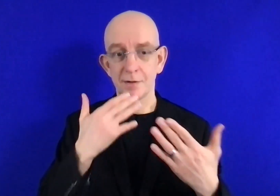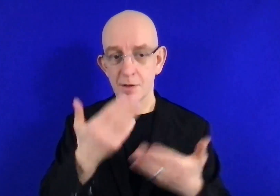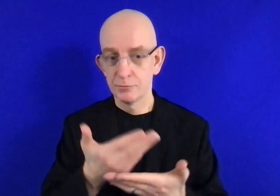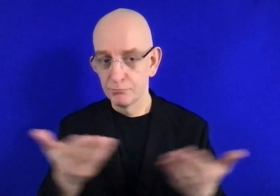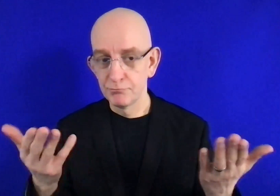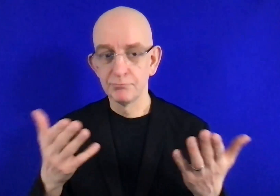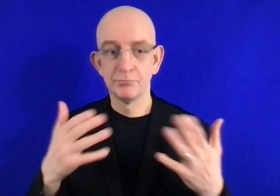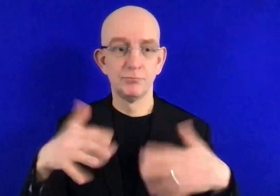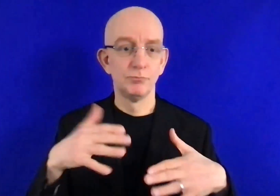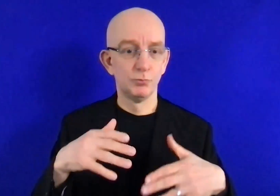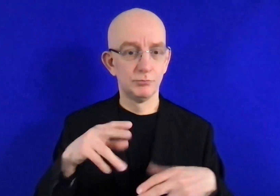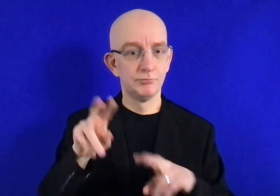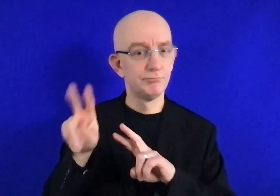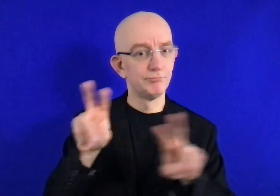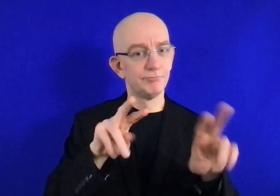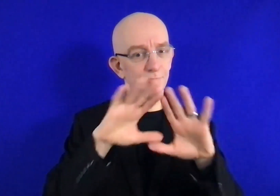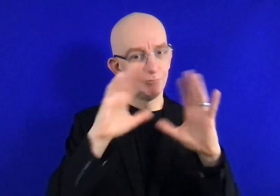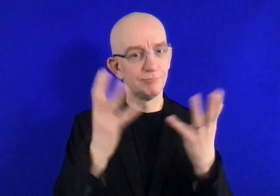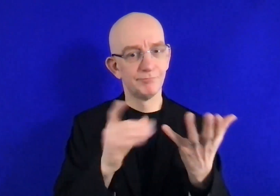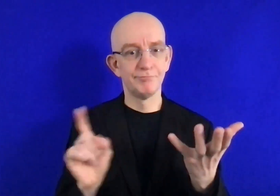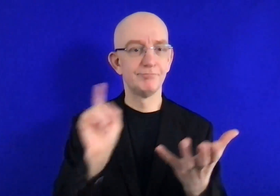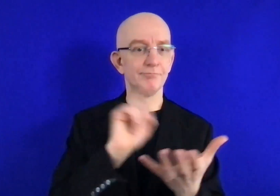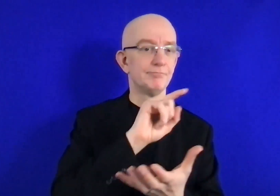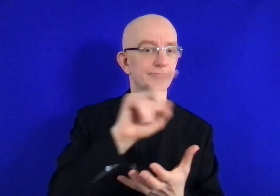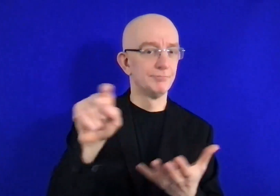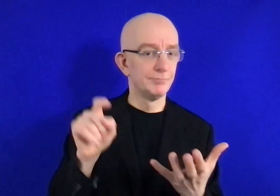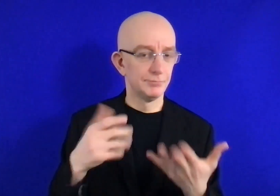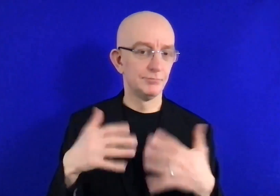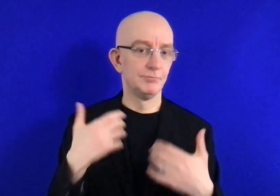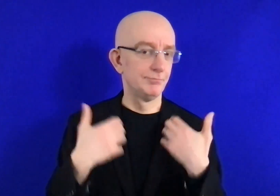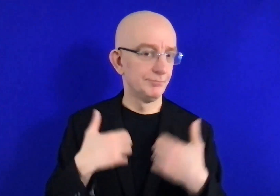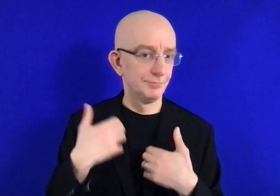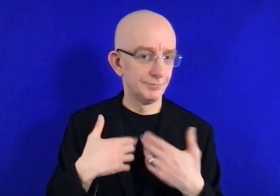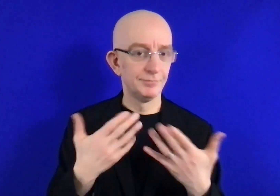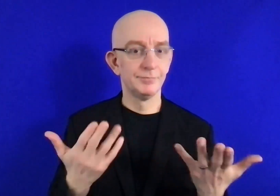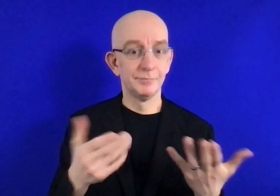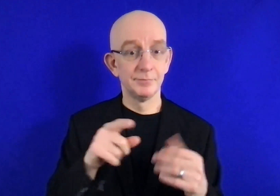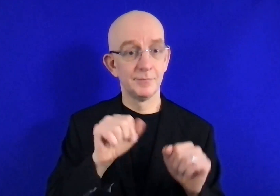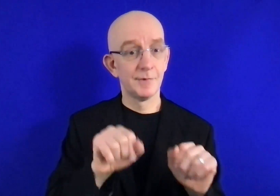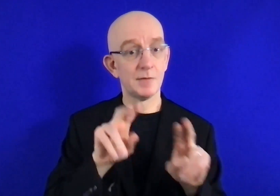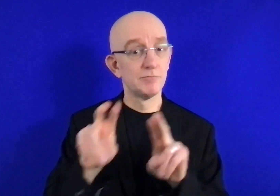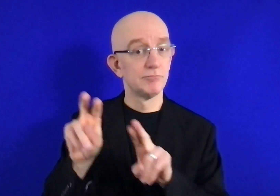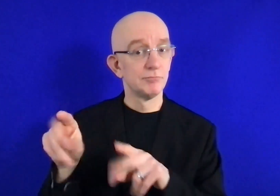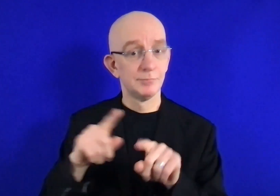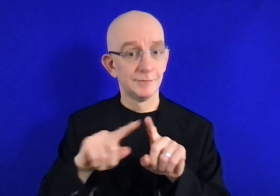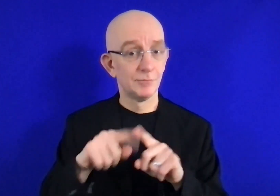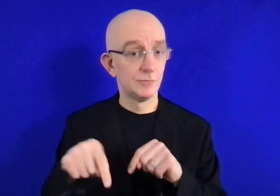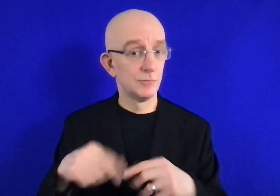the networking area is open as well. Thank you so much for joining us. Goodbye.